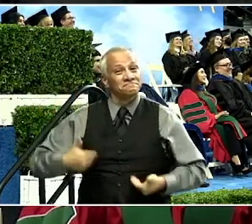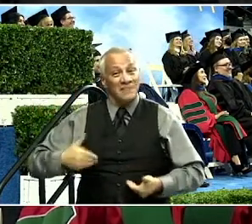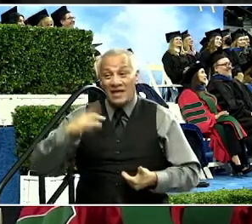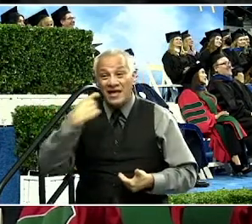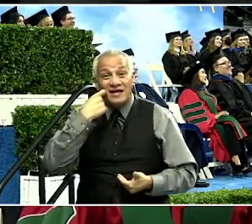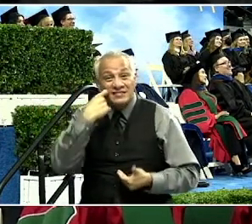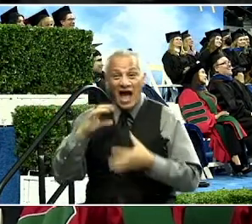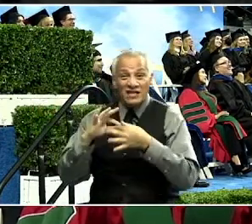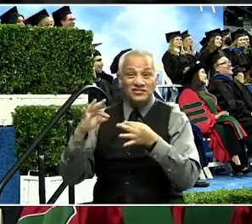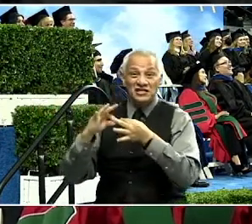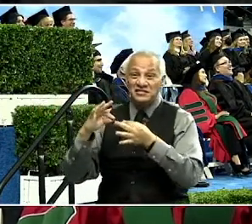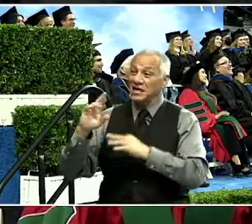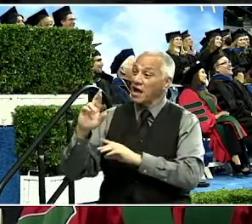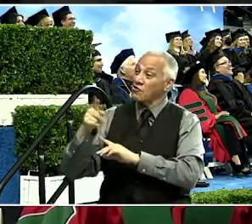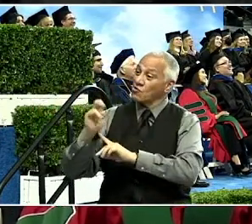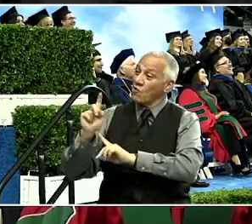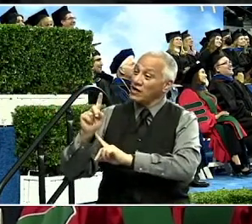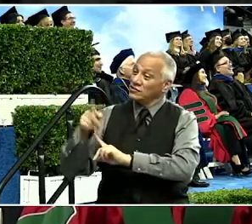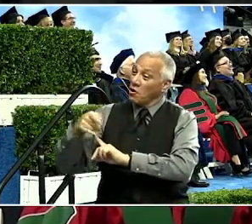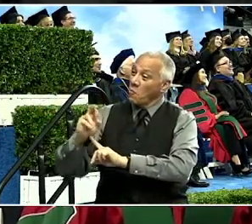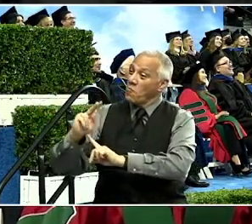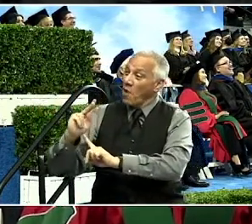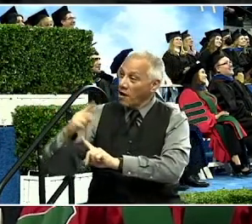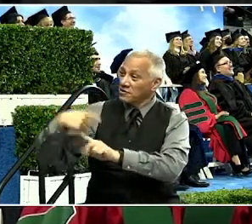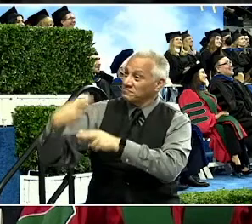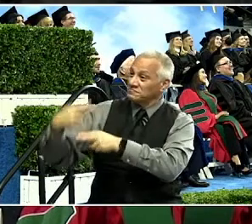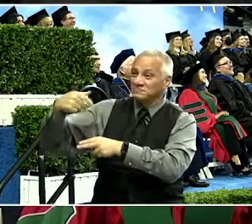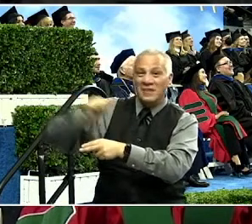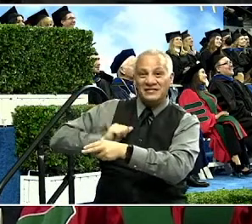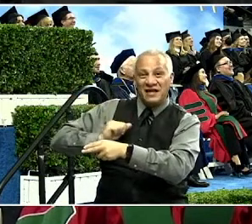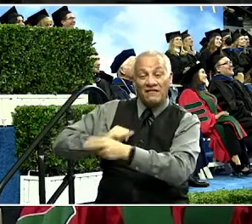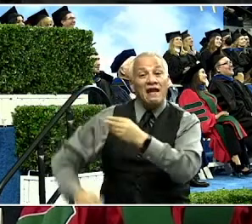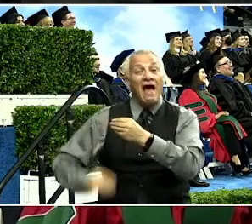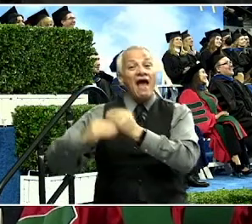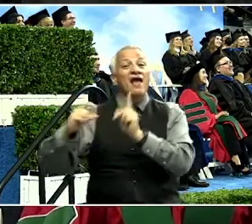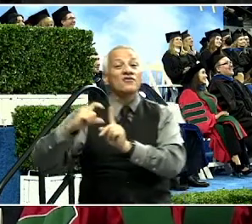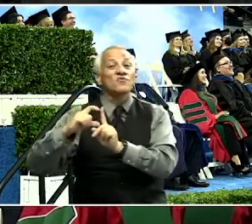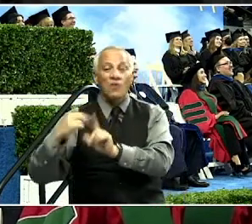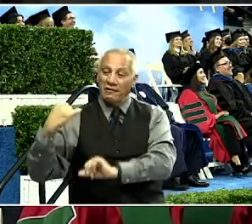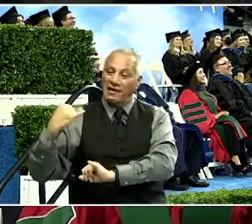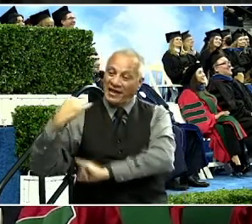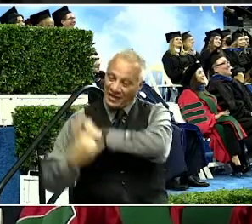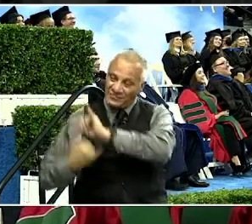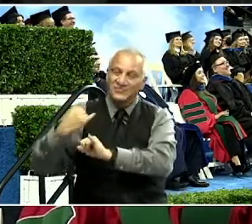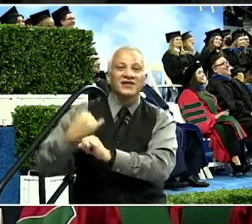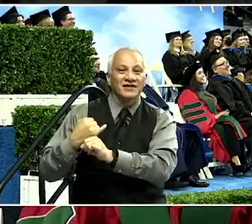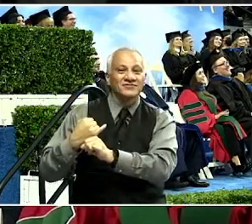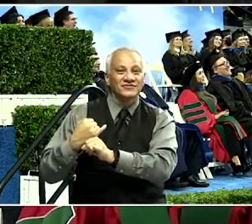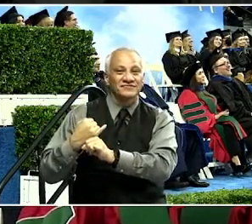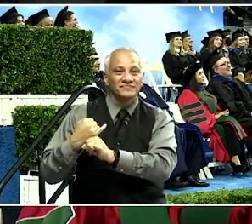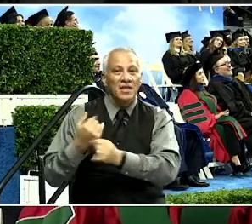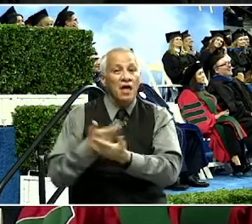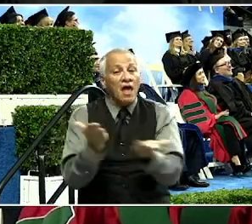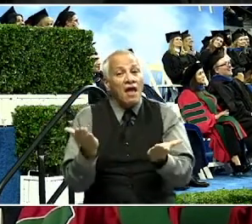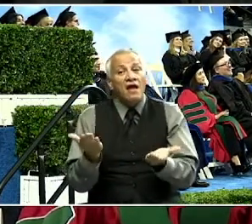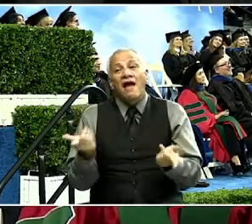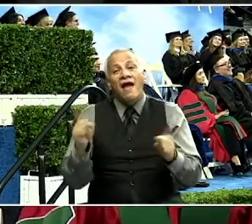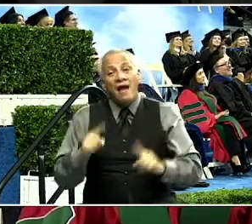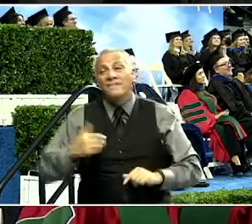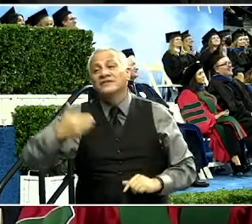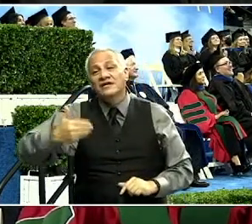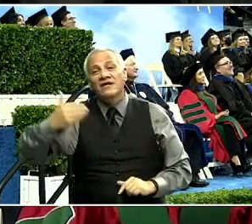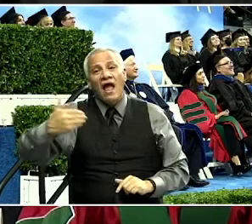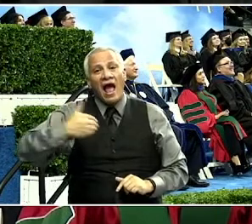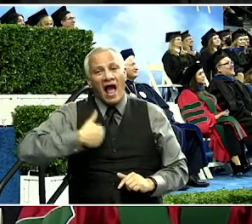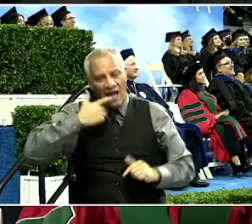Yes, I spoke in the third person, and yes, I threw in the word international. As we must do every now and again, I had